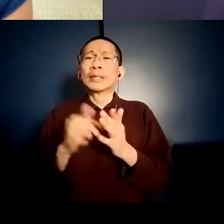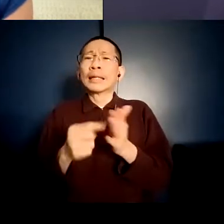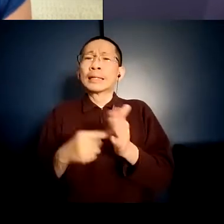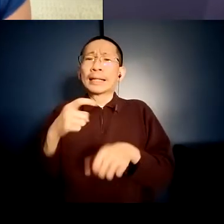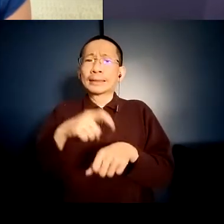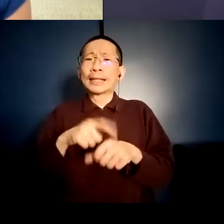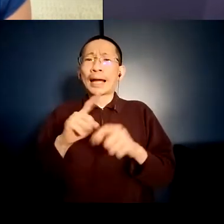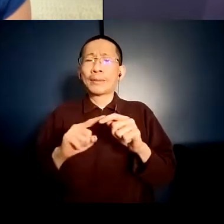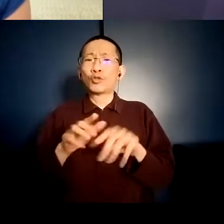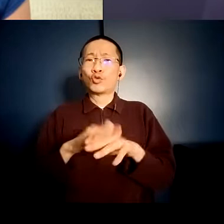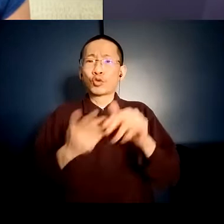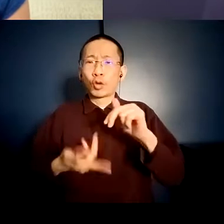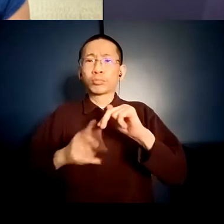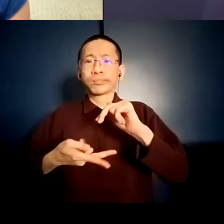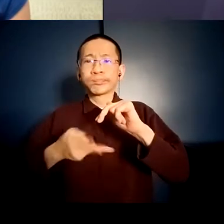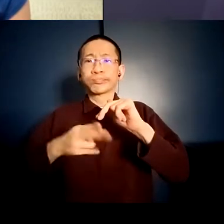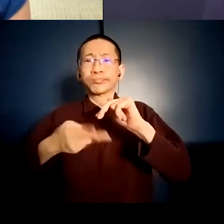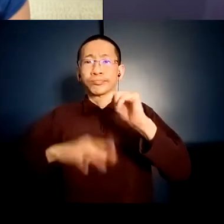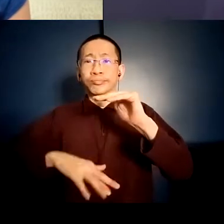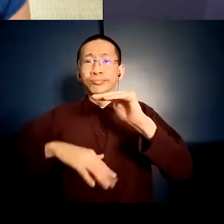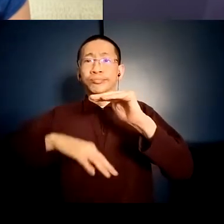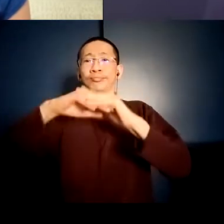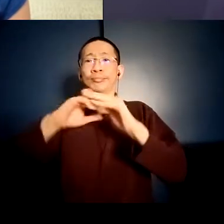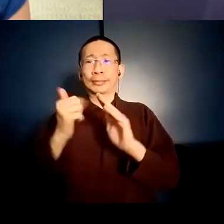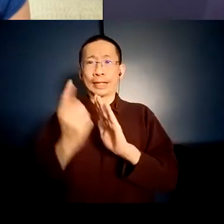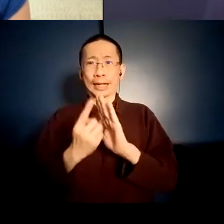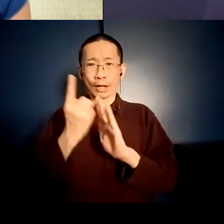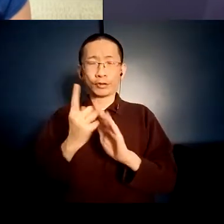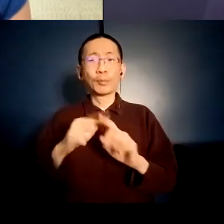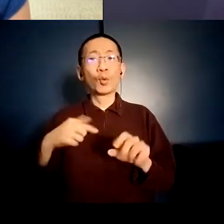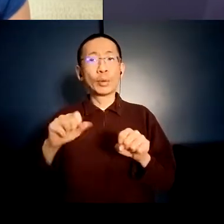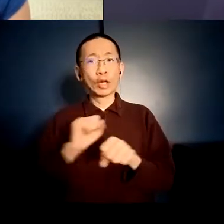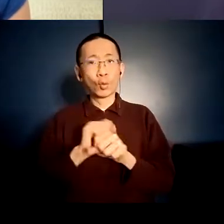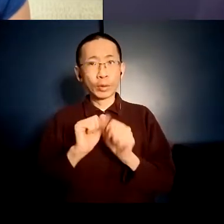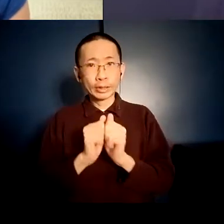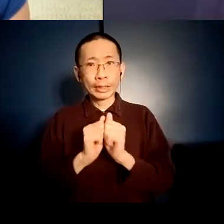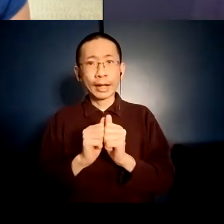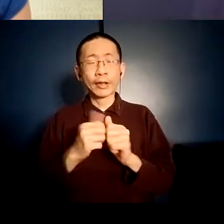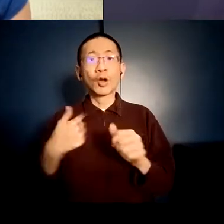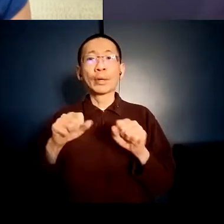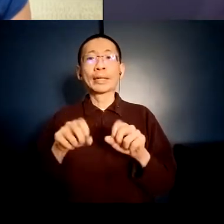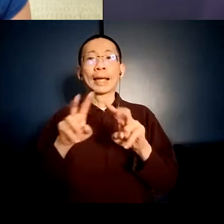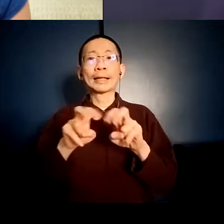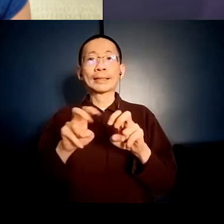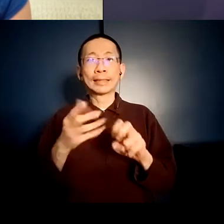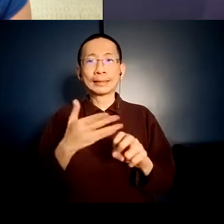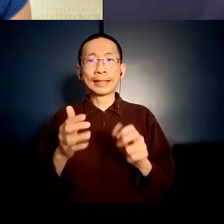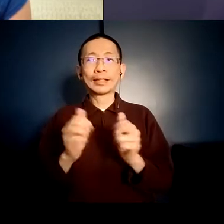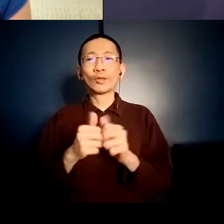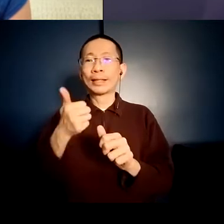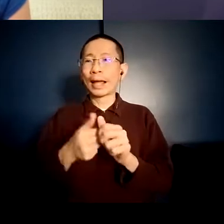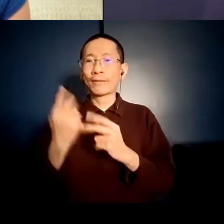to, but we can work together and we can assess things at every